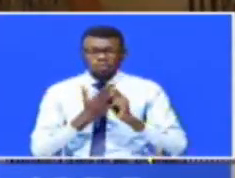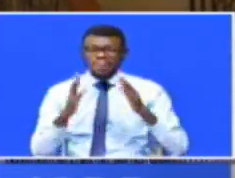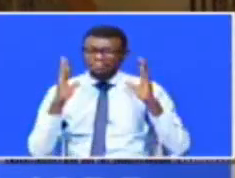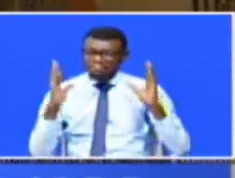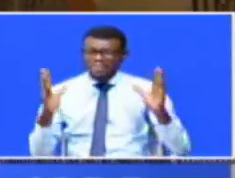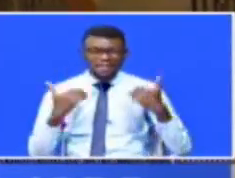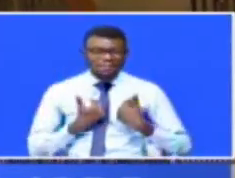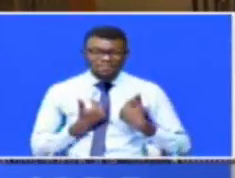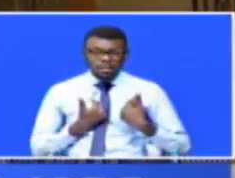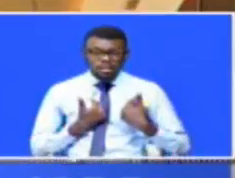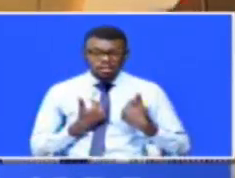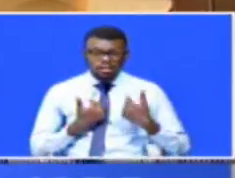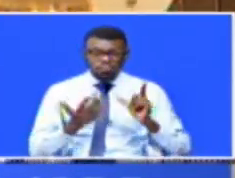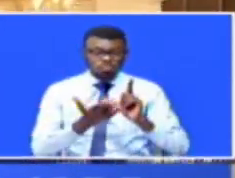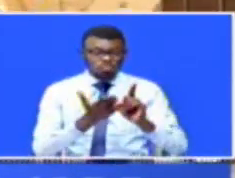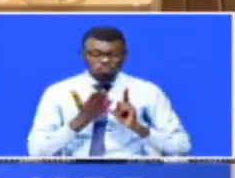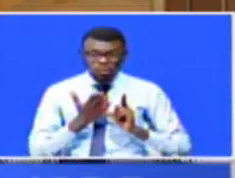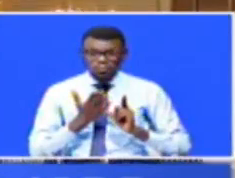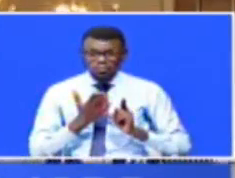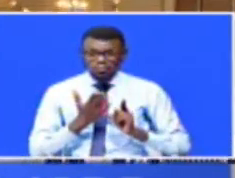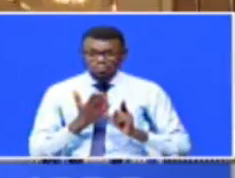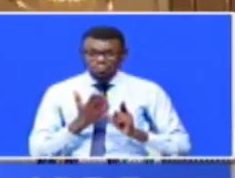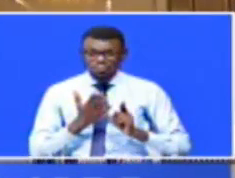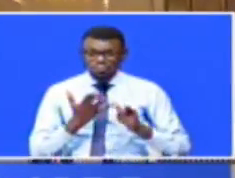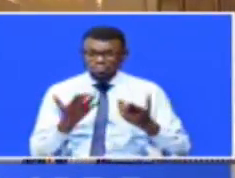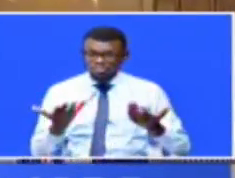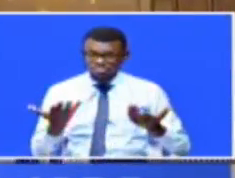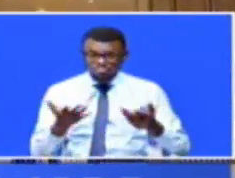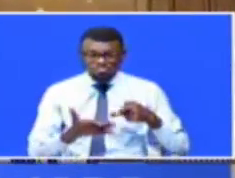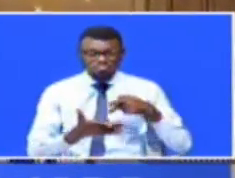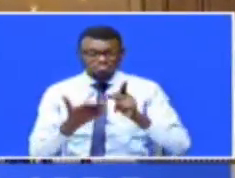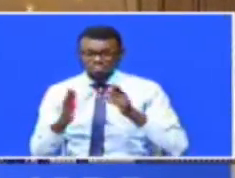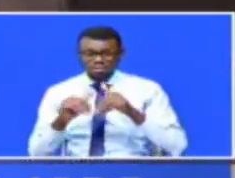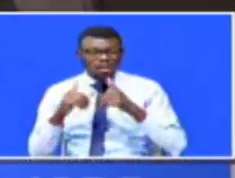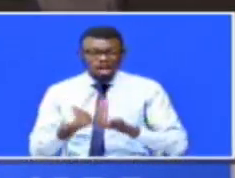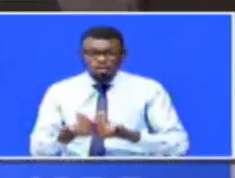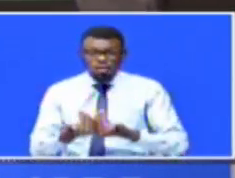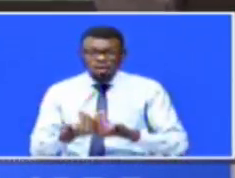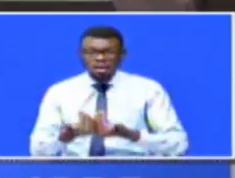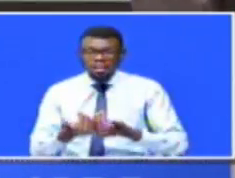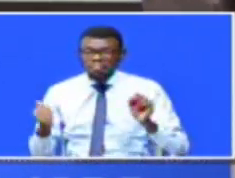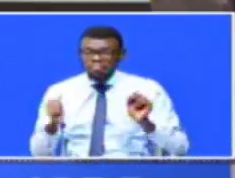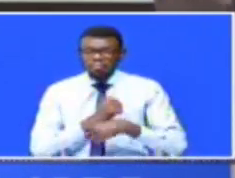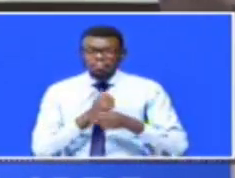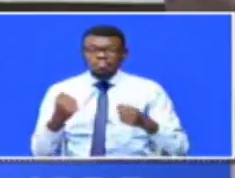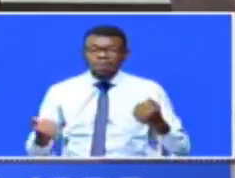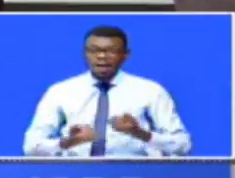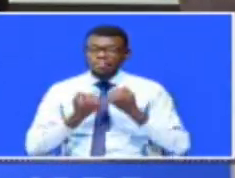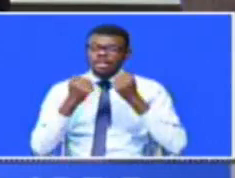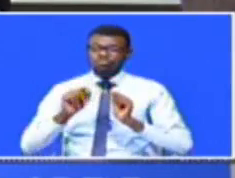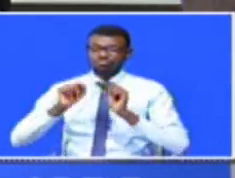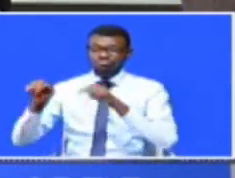with loans, the main thing is your ability to repay. So if you went to a bank